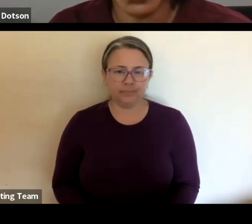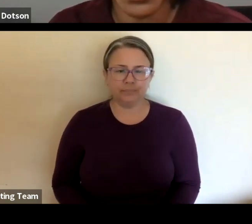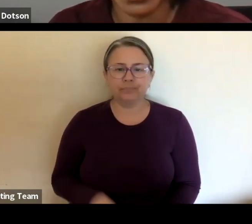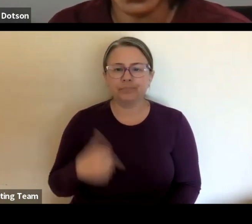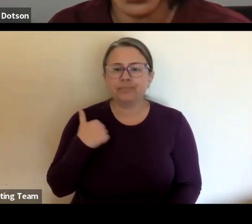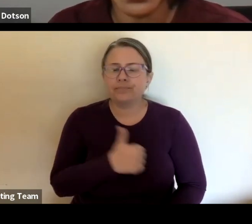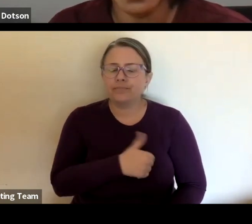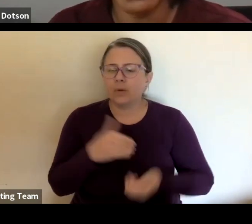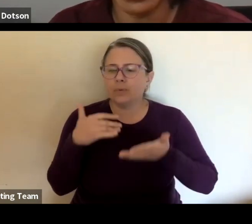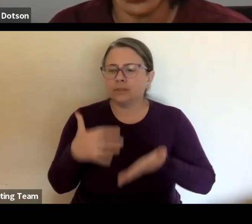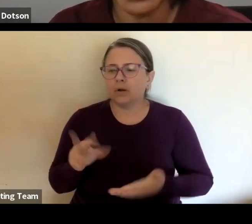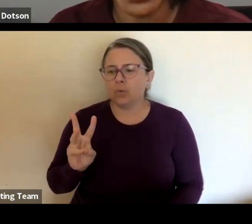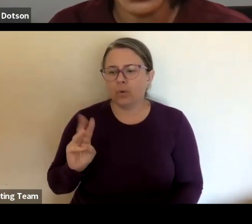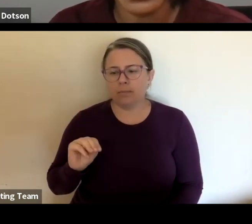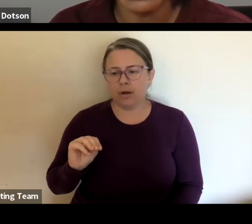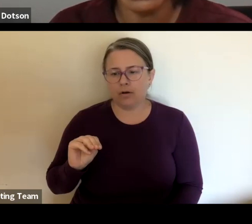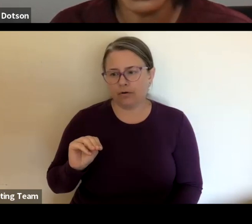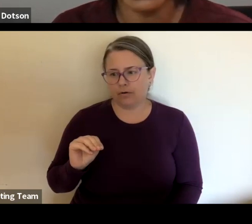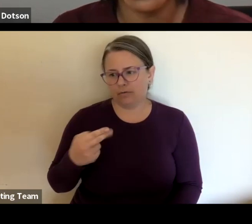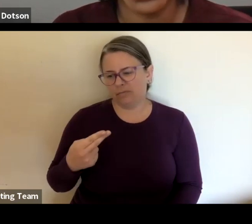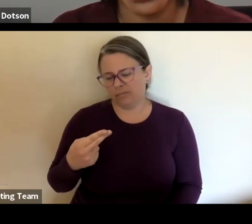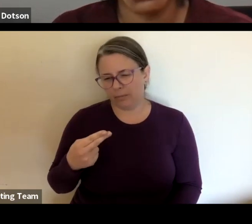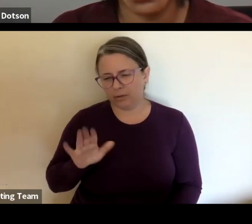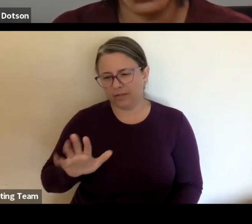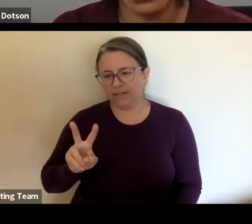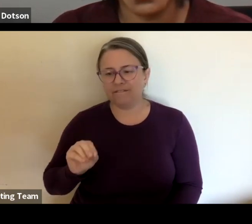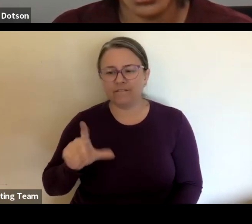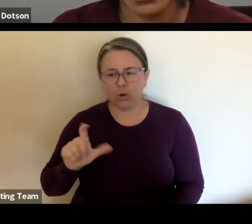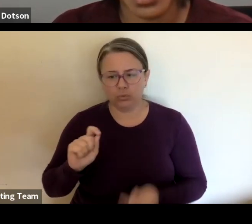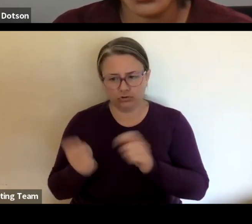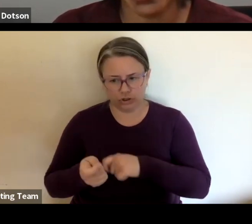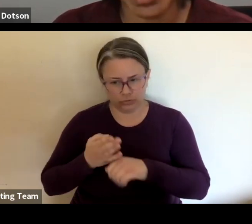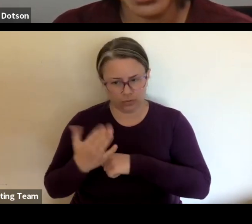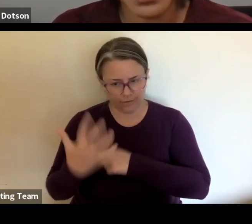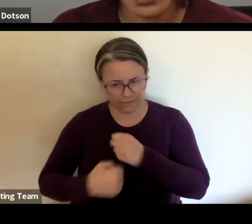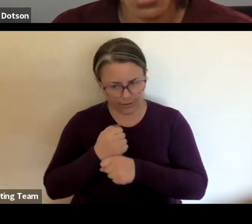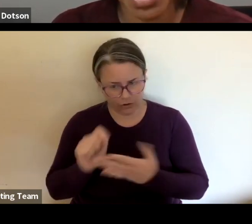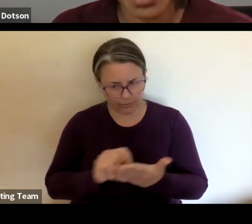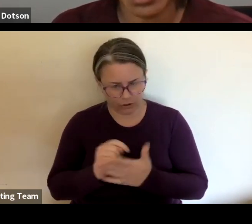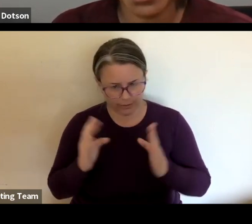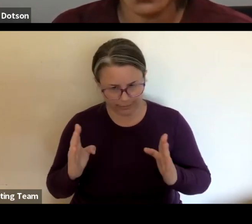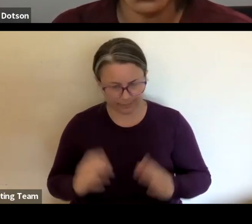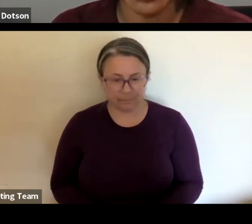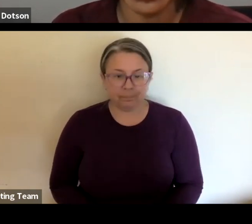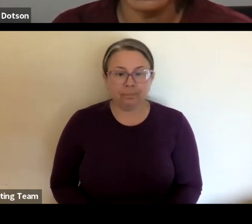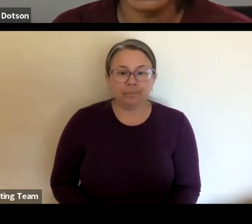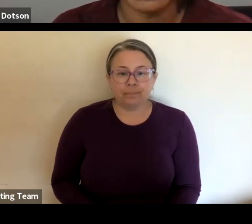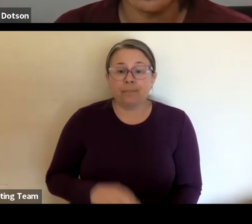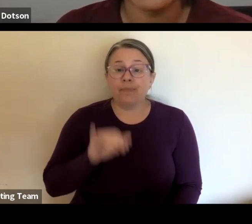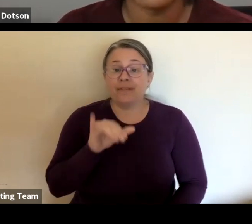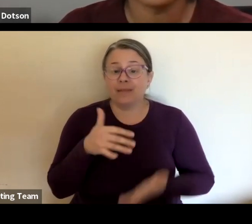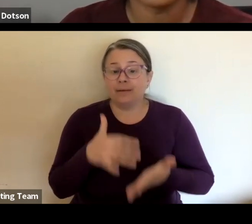years. And this time what we saw is that for symptoms of depressed mood, as well